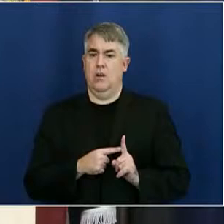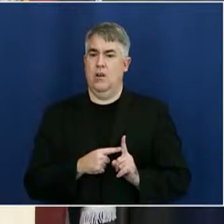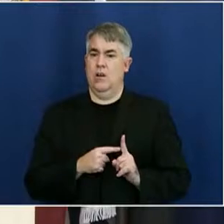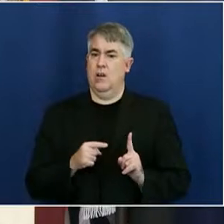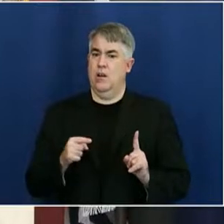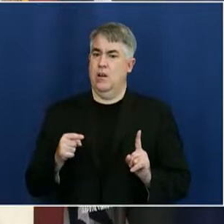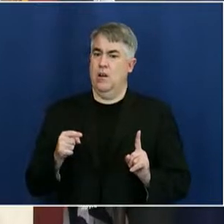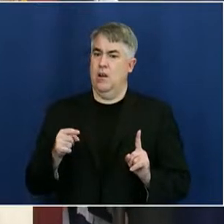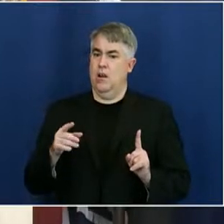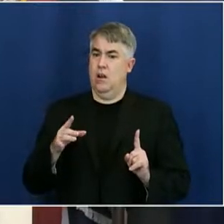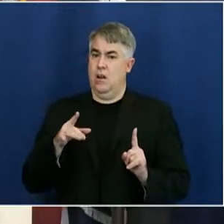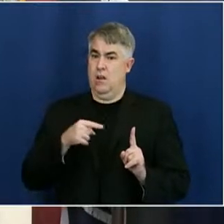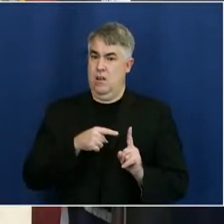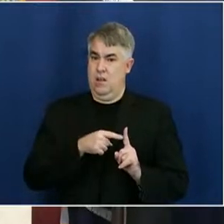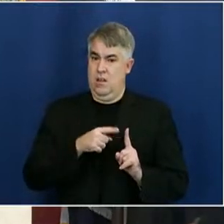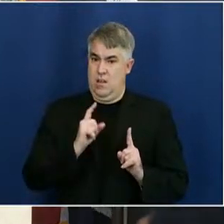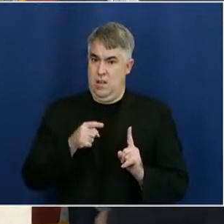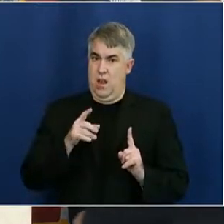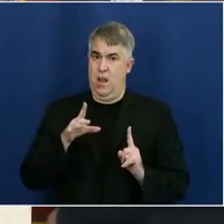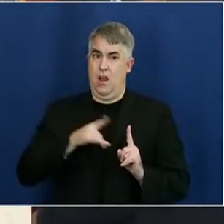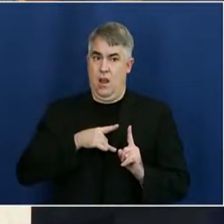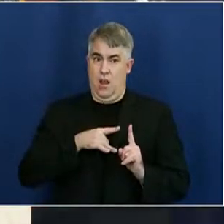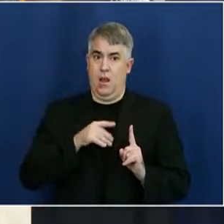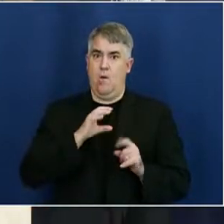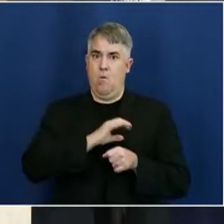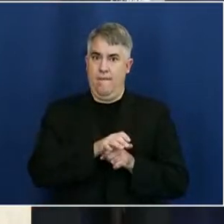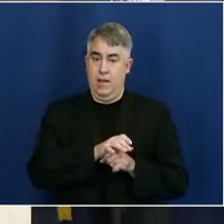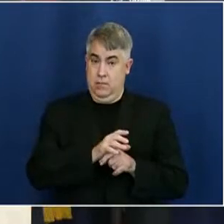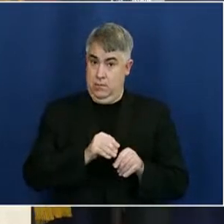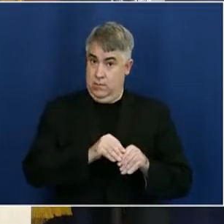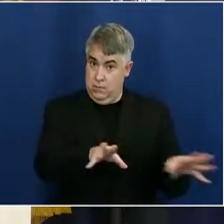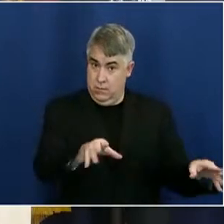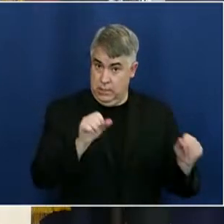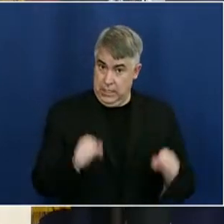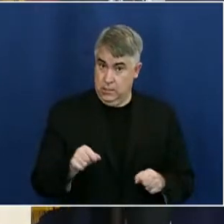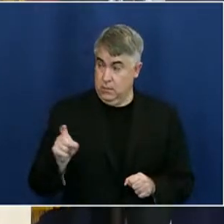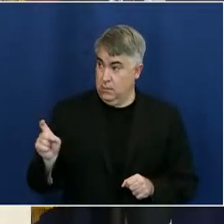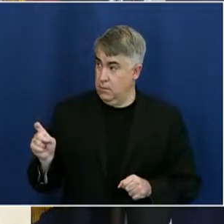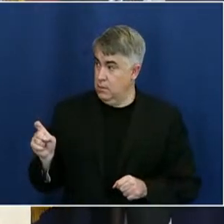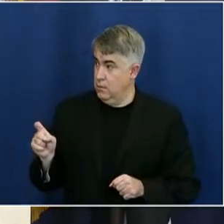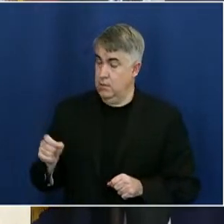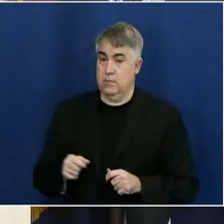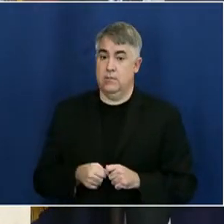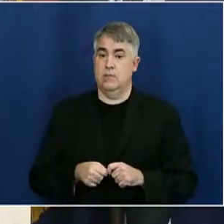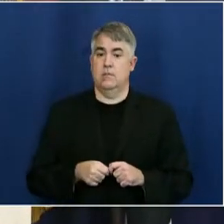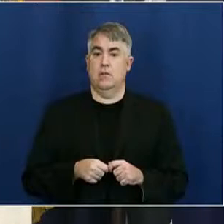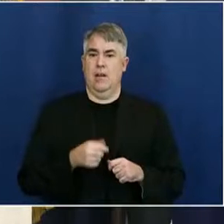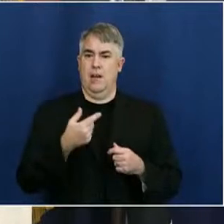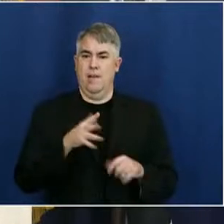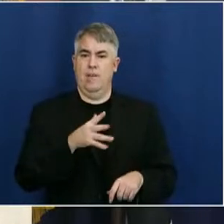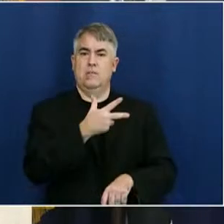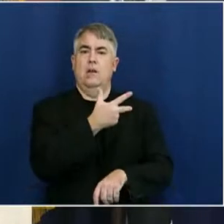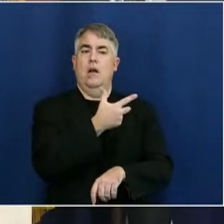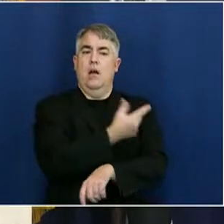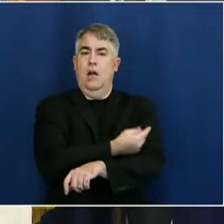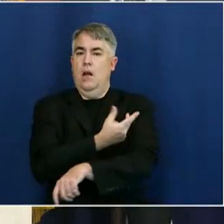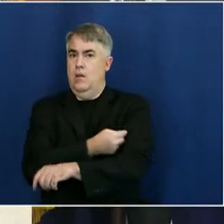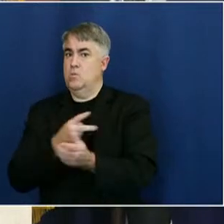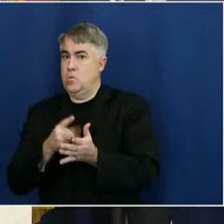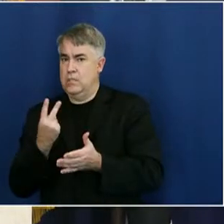transmissible even though they theoretically are not really able to get the